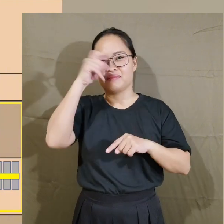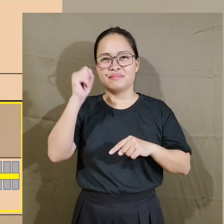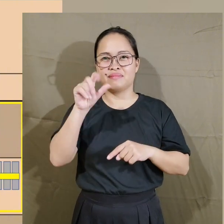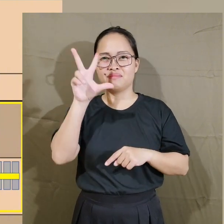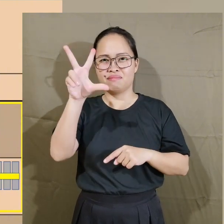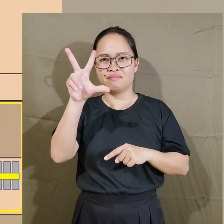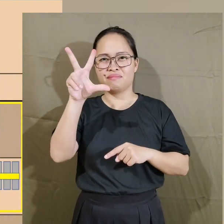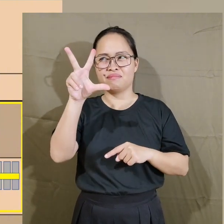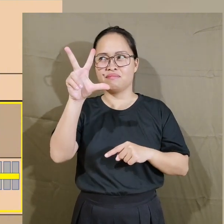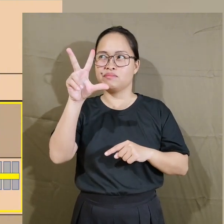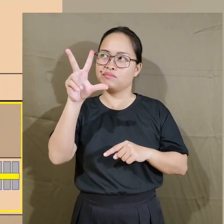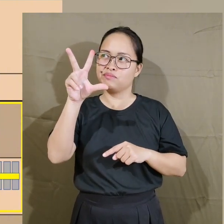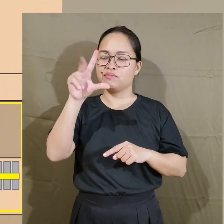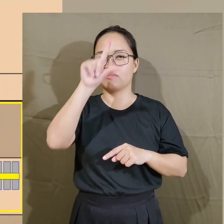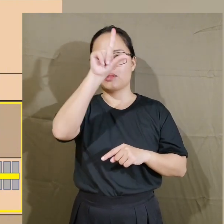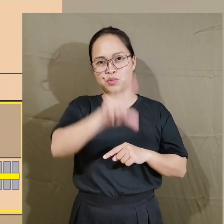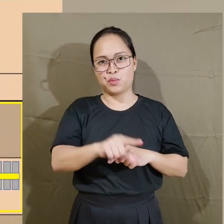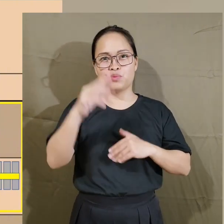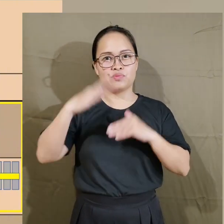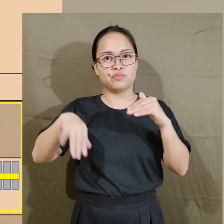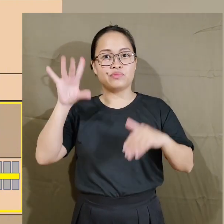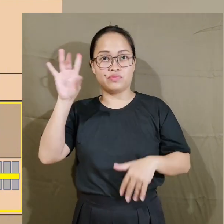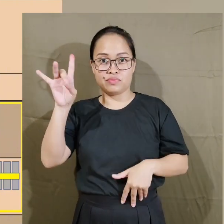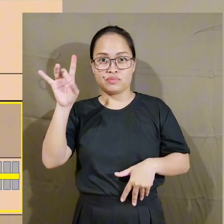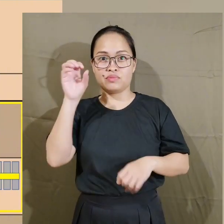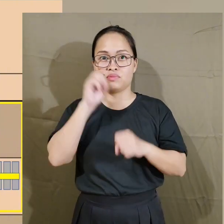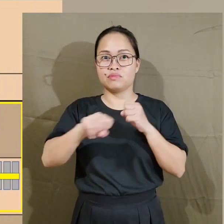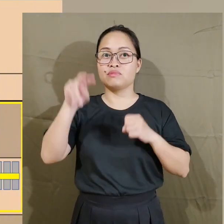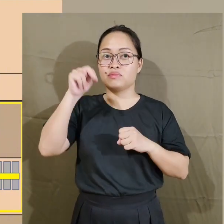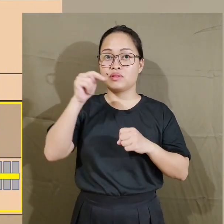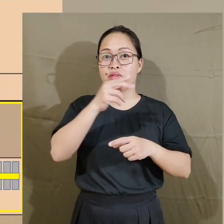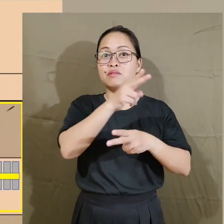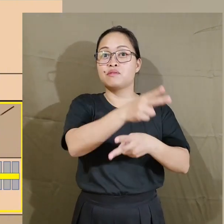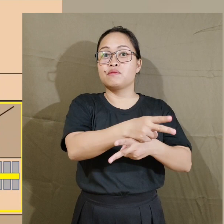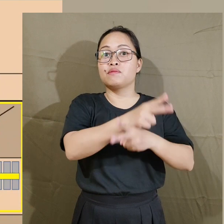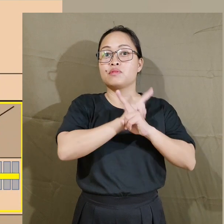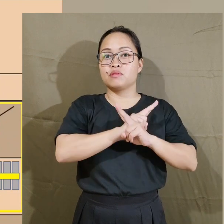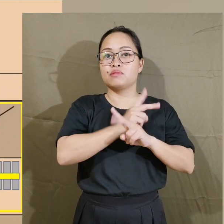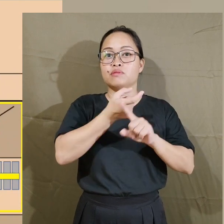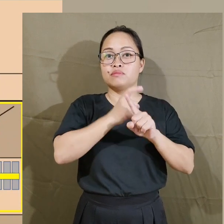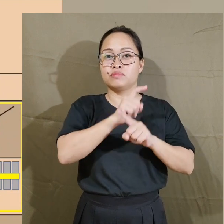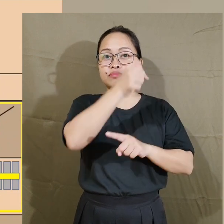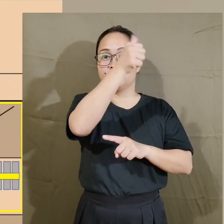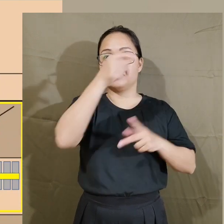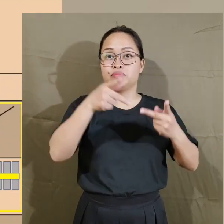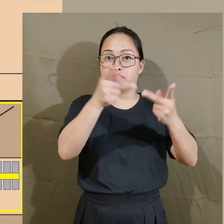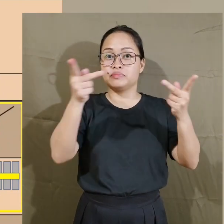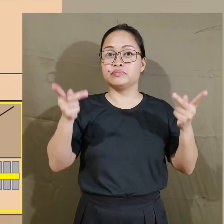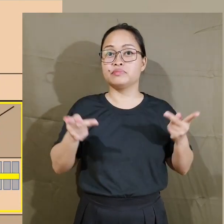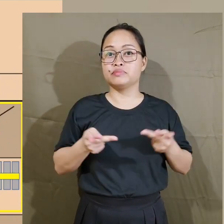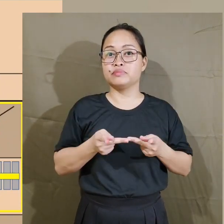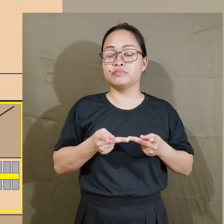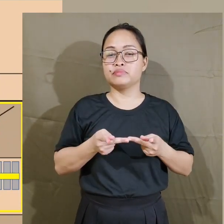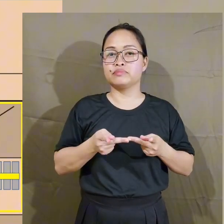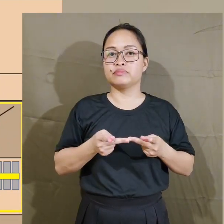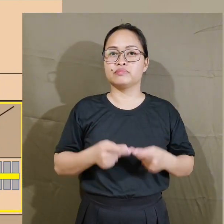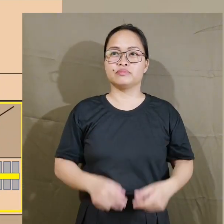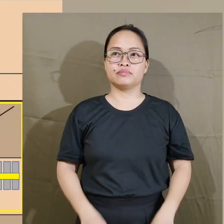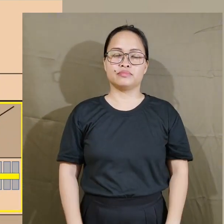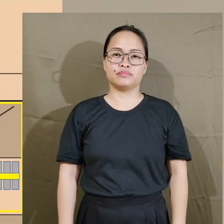3 is lesser than 8. So we need to borrow from tens place.